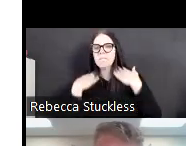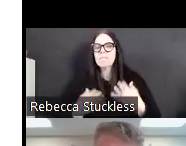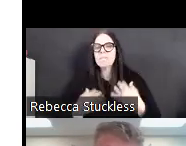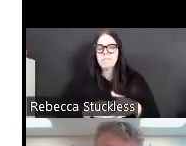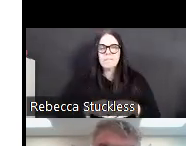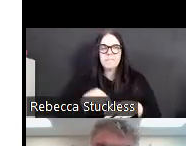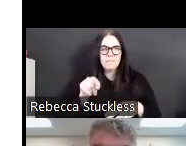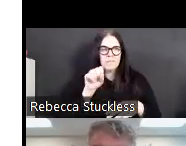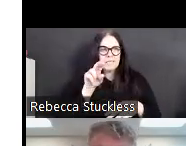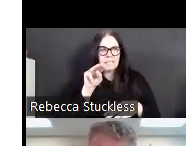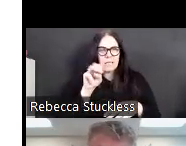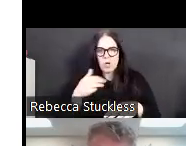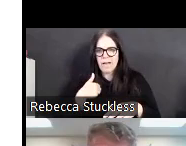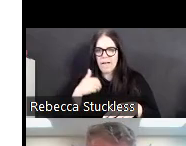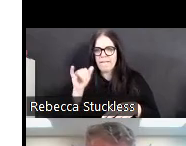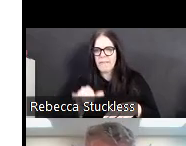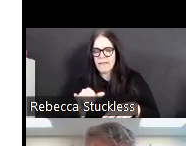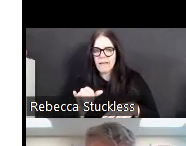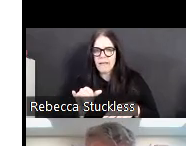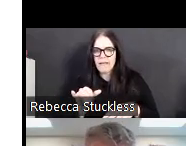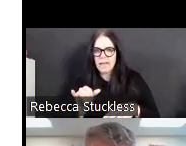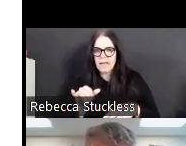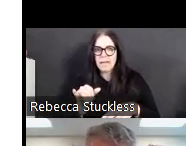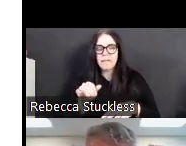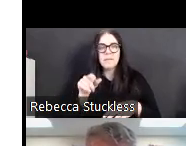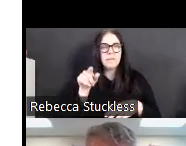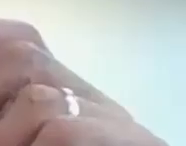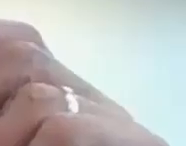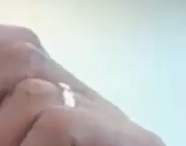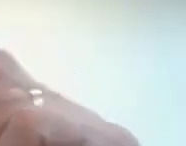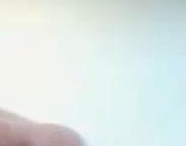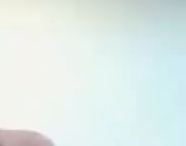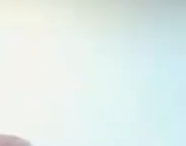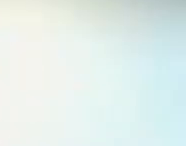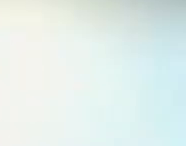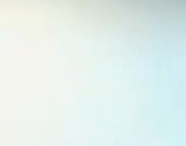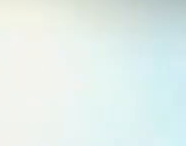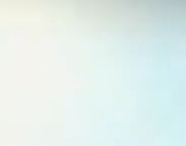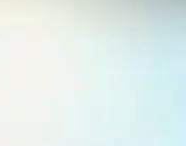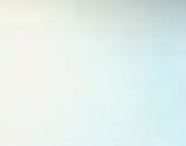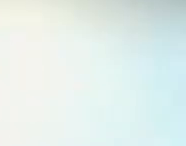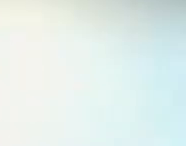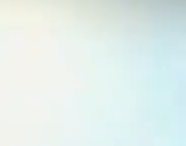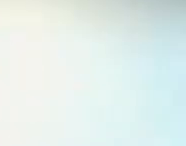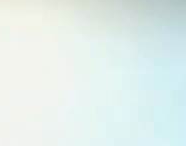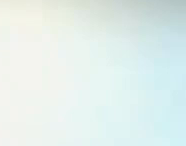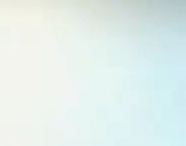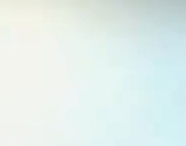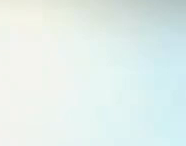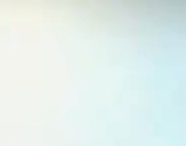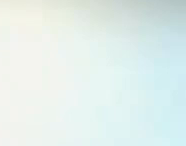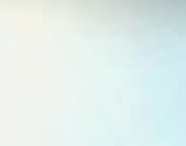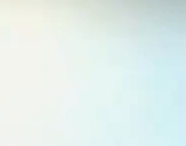should. I'll stop my Yeah, share. so Heather's done a really good job of giving us a bit of a background